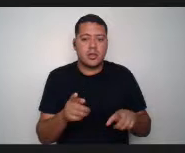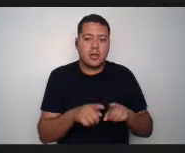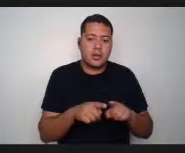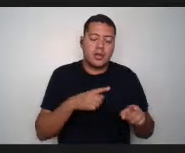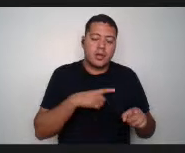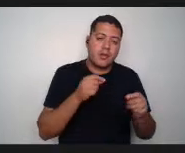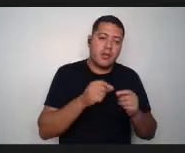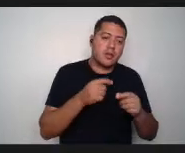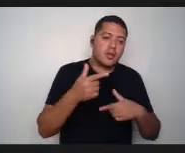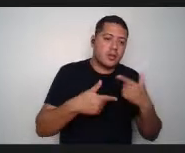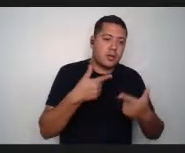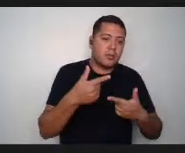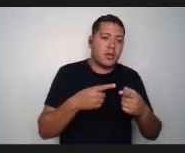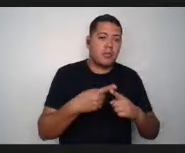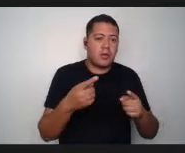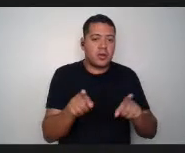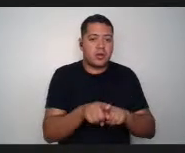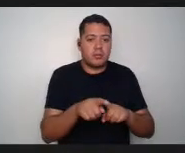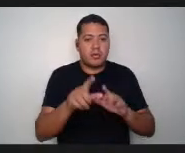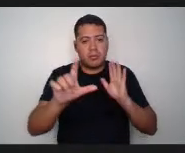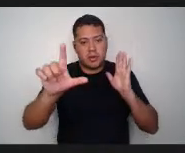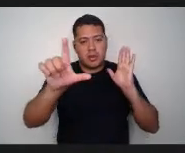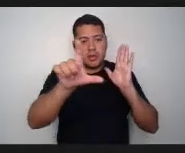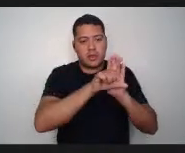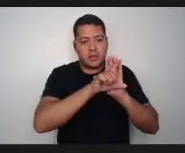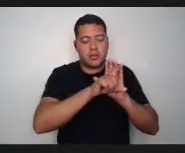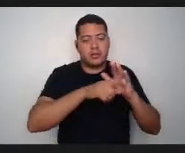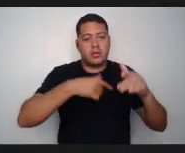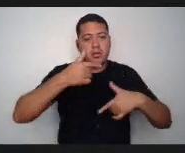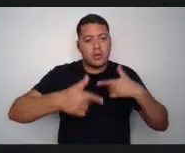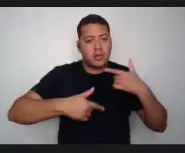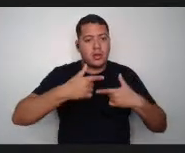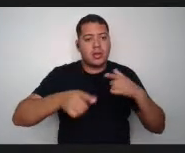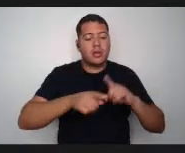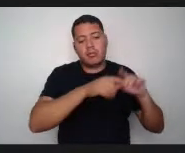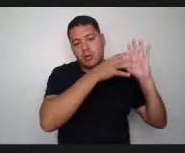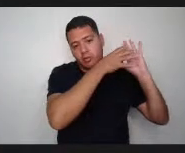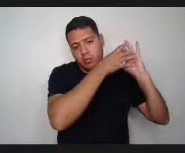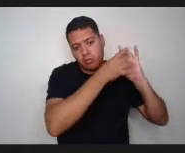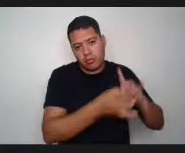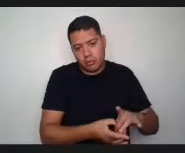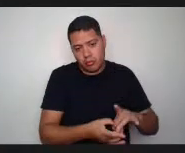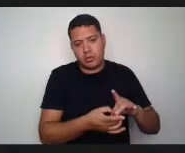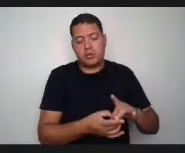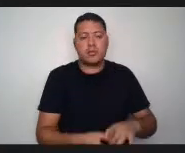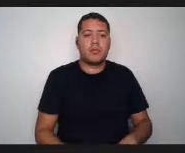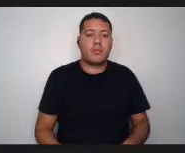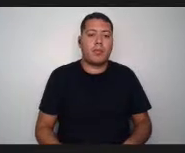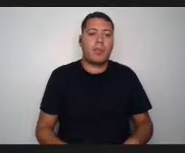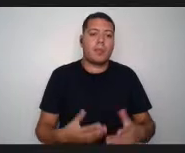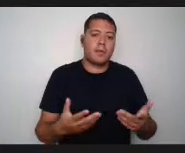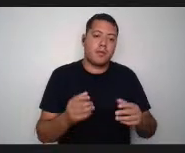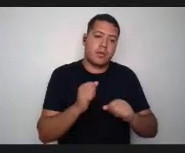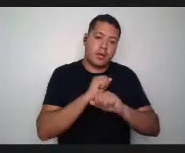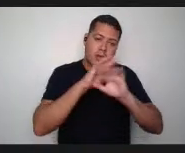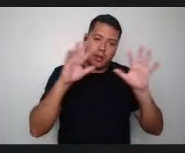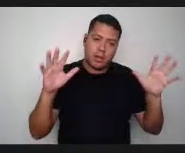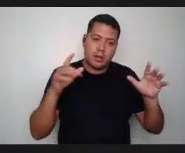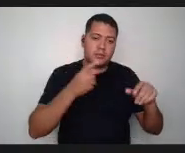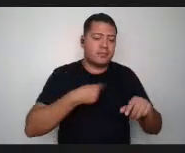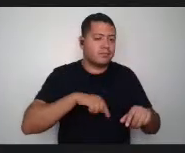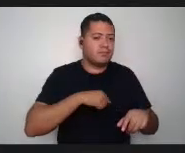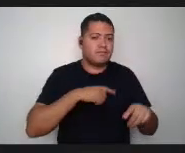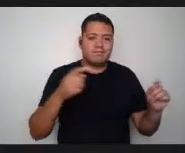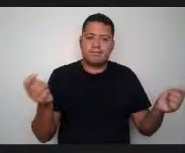and the focus on capitalism is generating problems or healthcare problems and illnesses. But